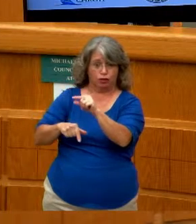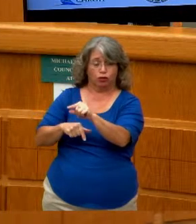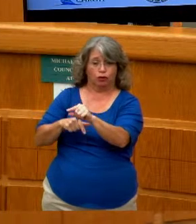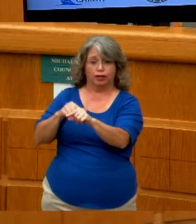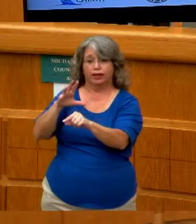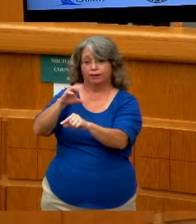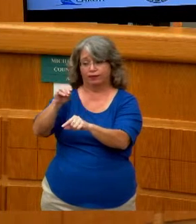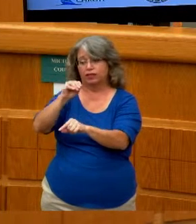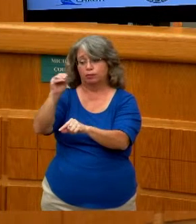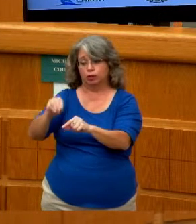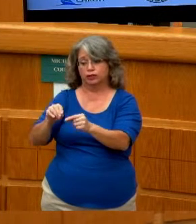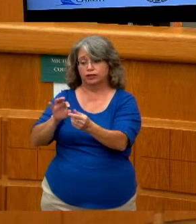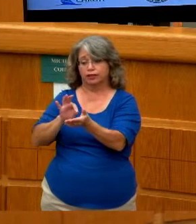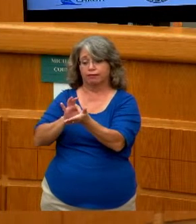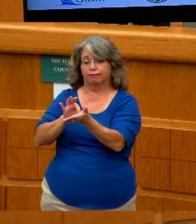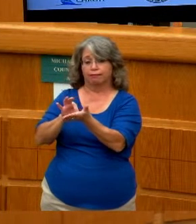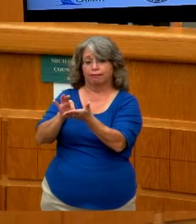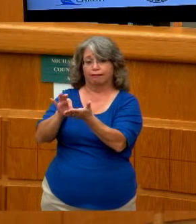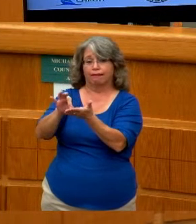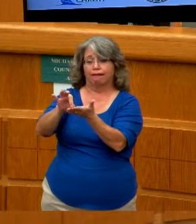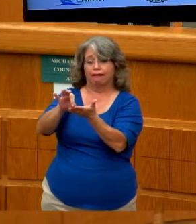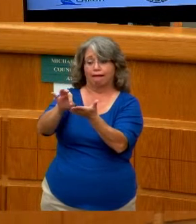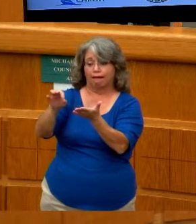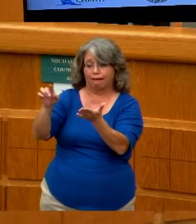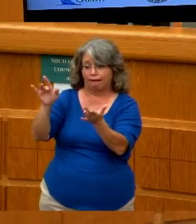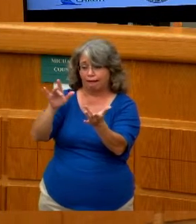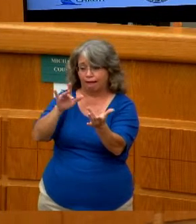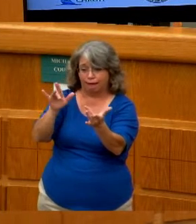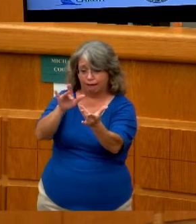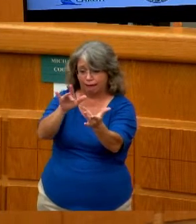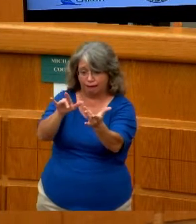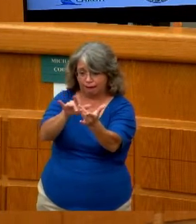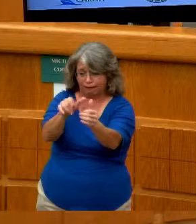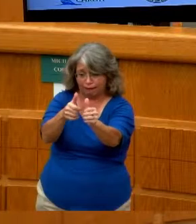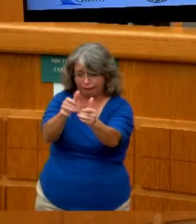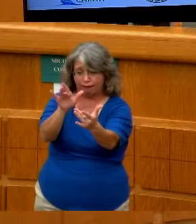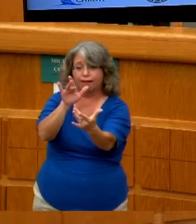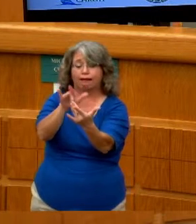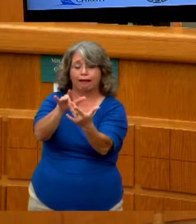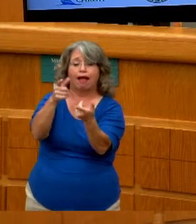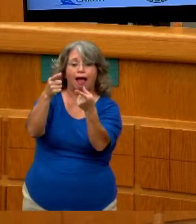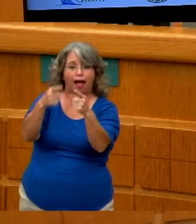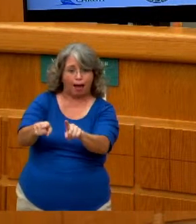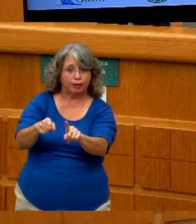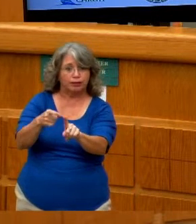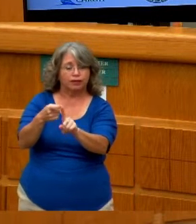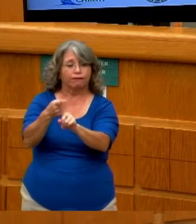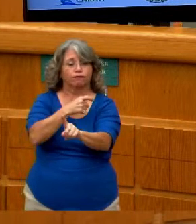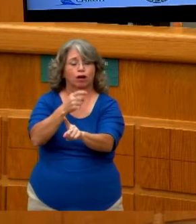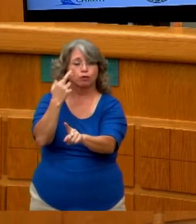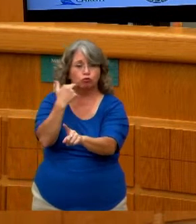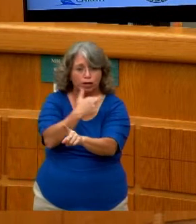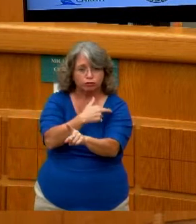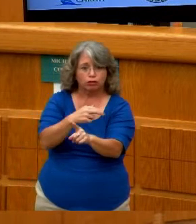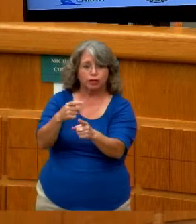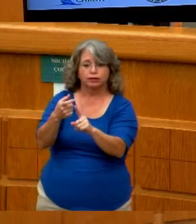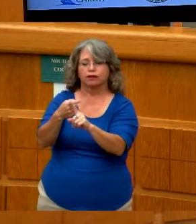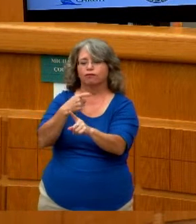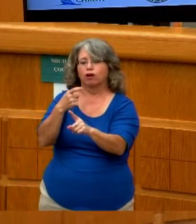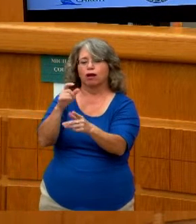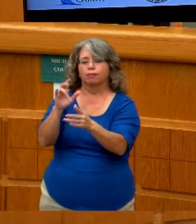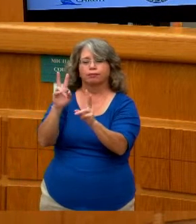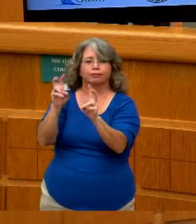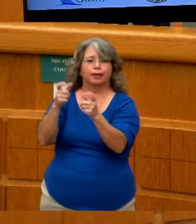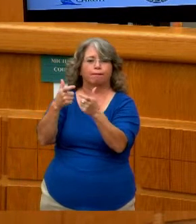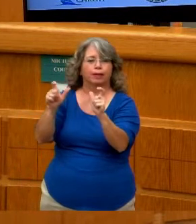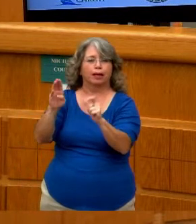all infections that were traced by the public health department there were traced to restaurants or big box stores. Now, I